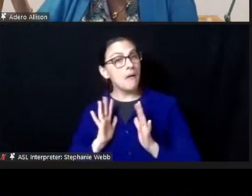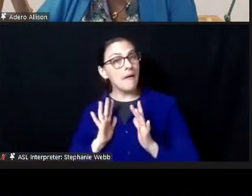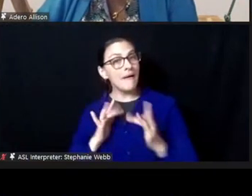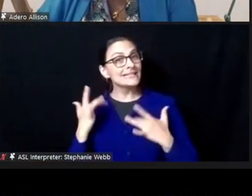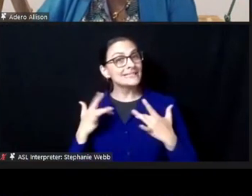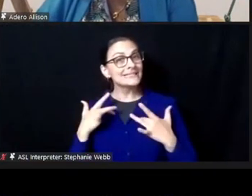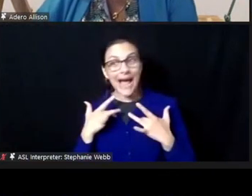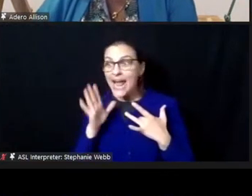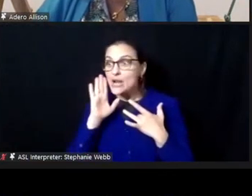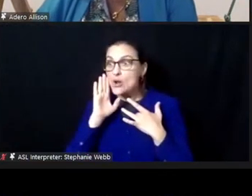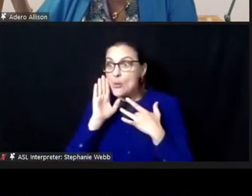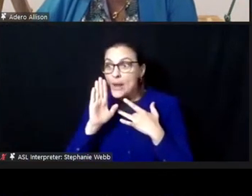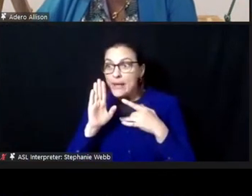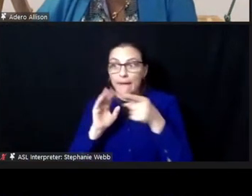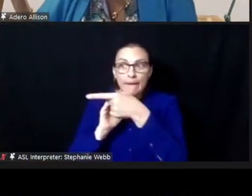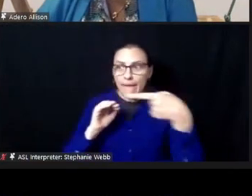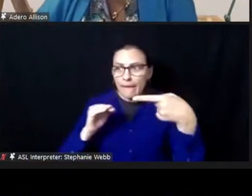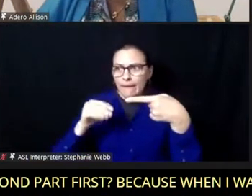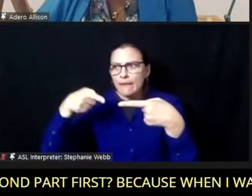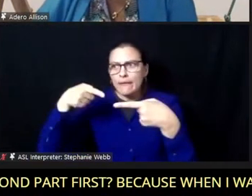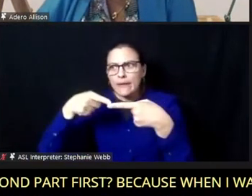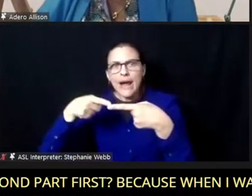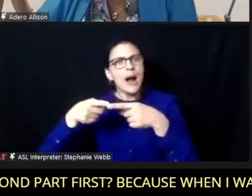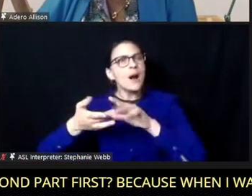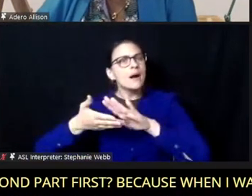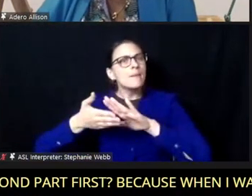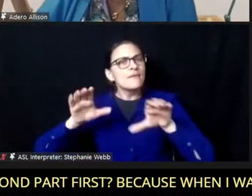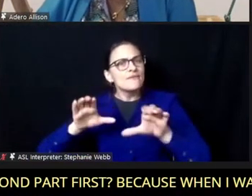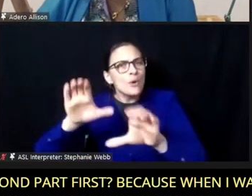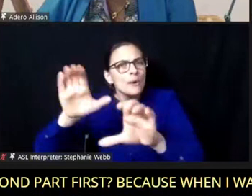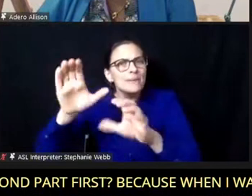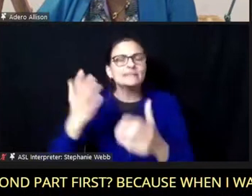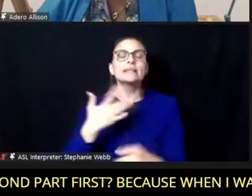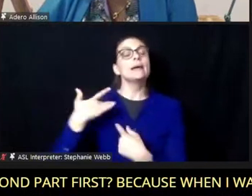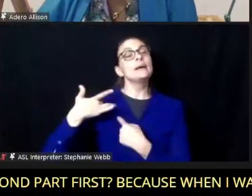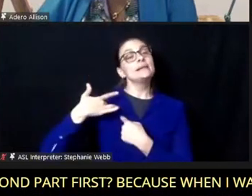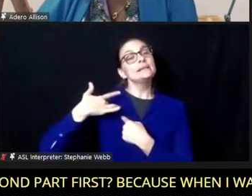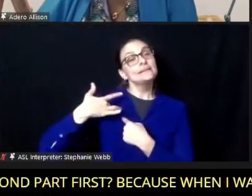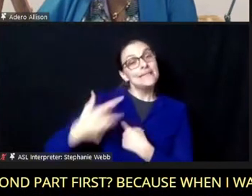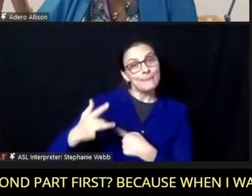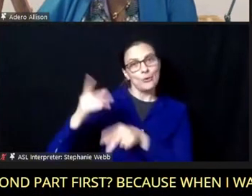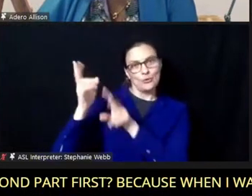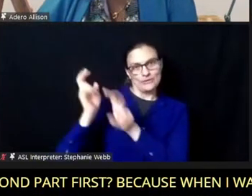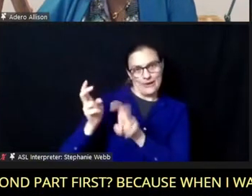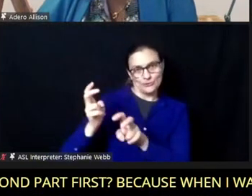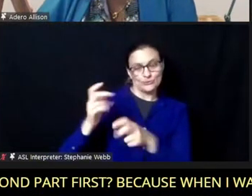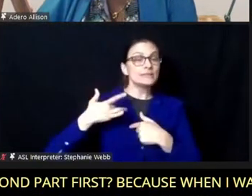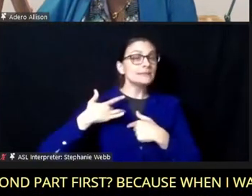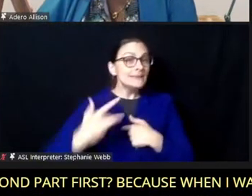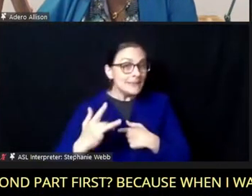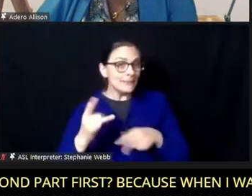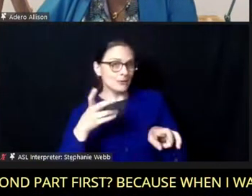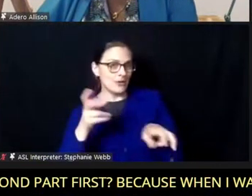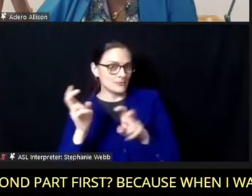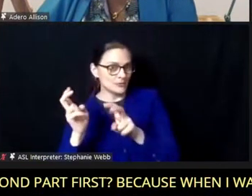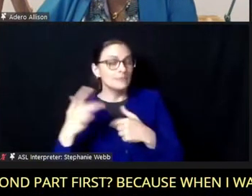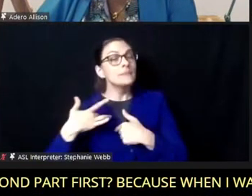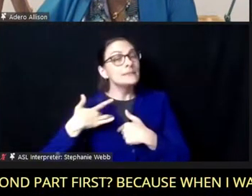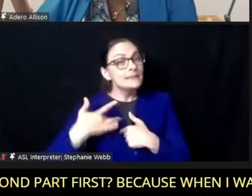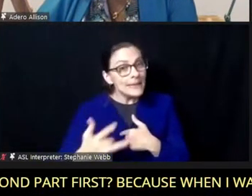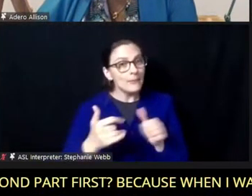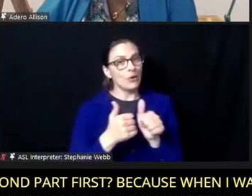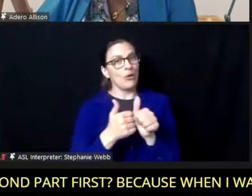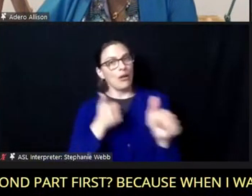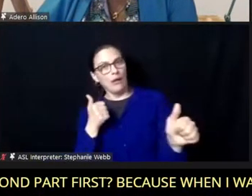typical speed downstream, a typical speed upstream, typical latency, like that already says to me that I'm getting